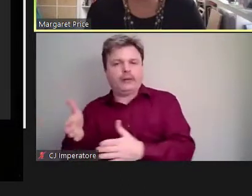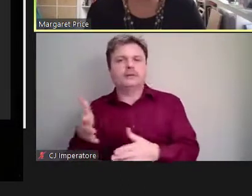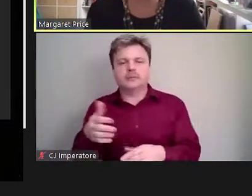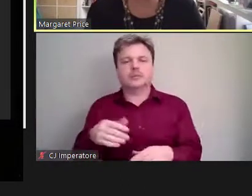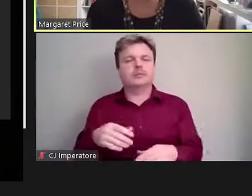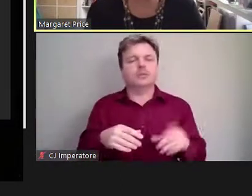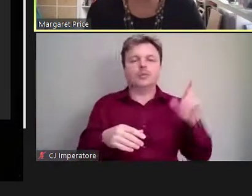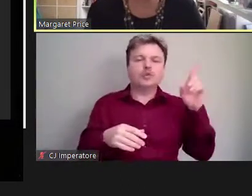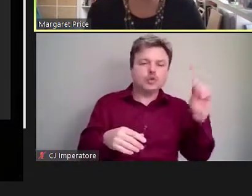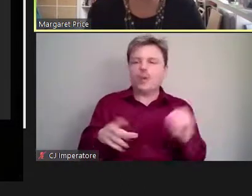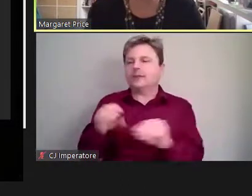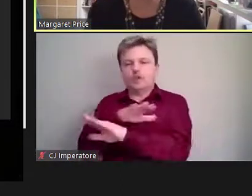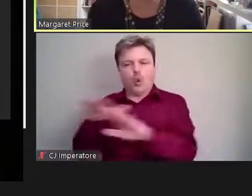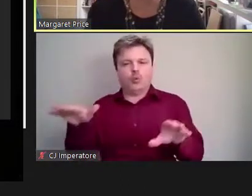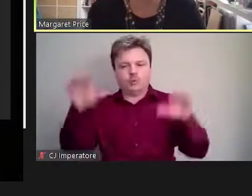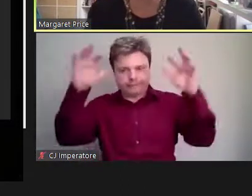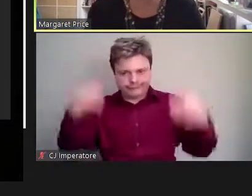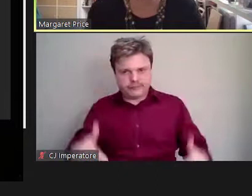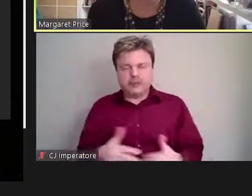can be designed better.